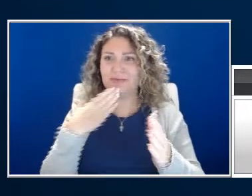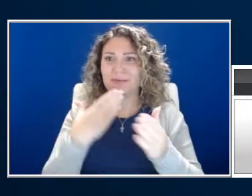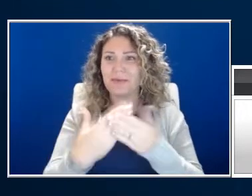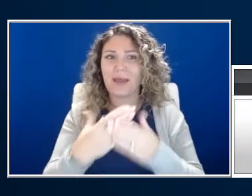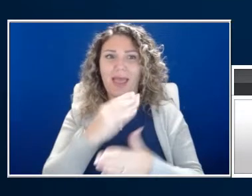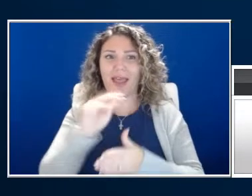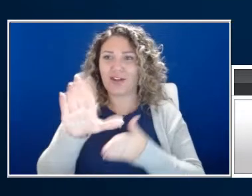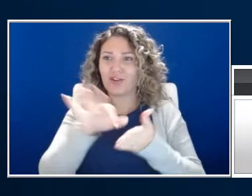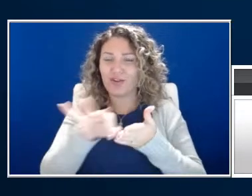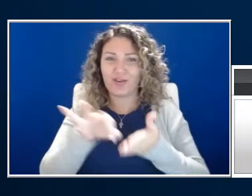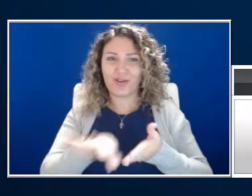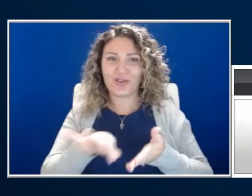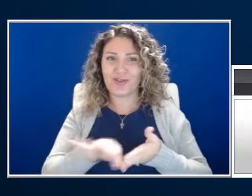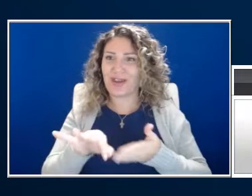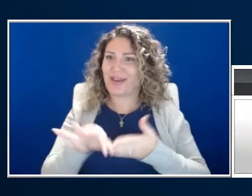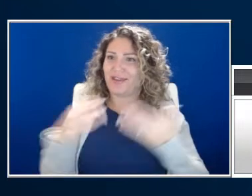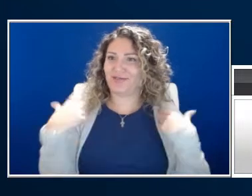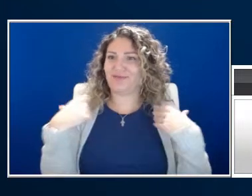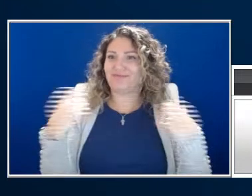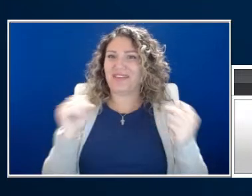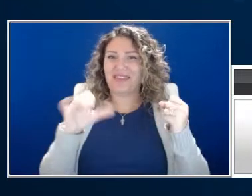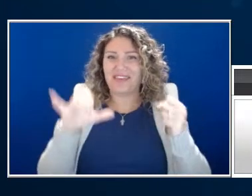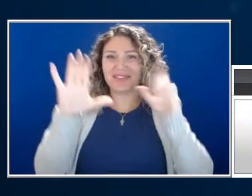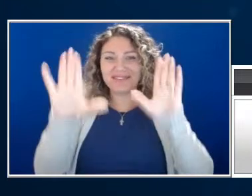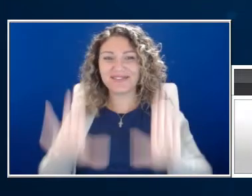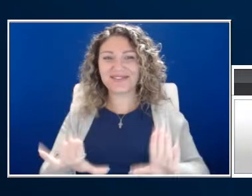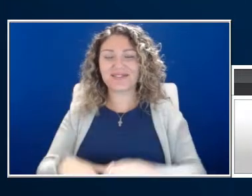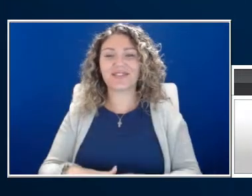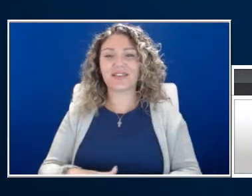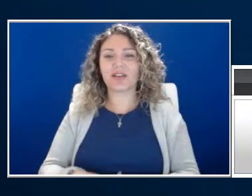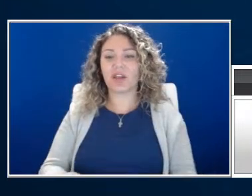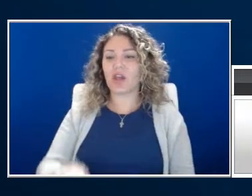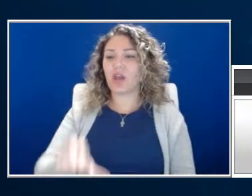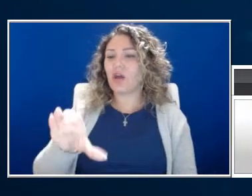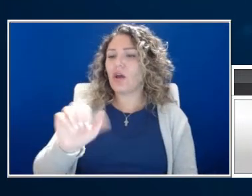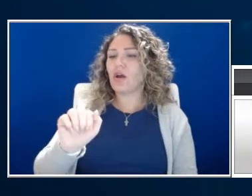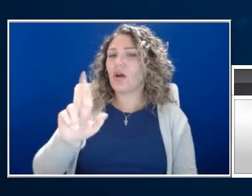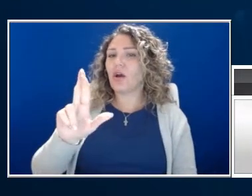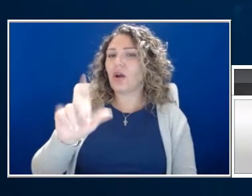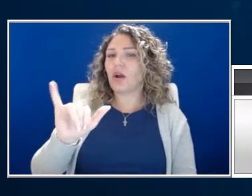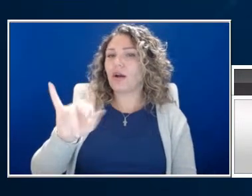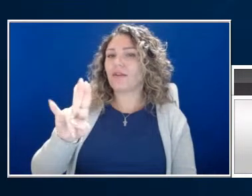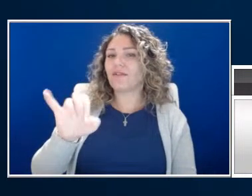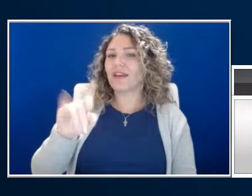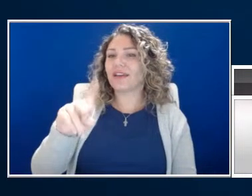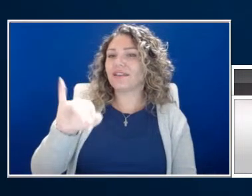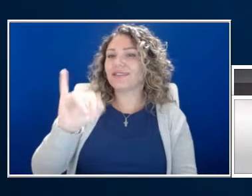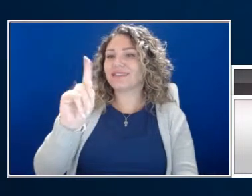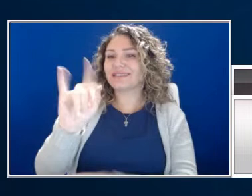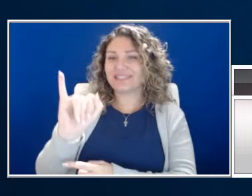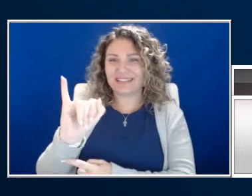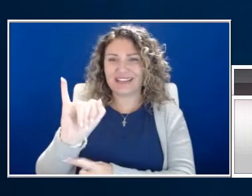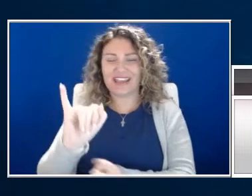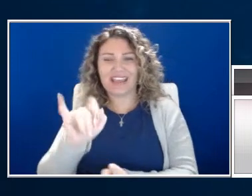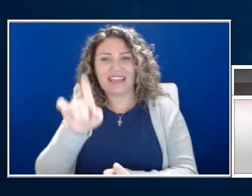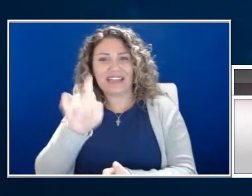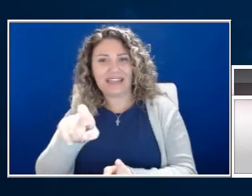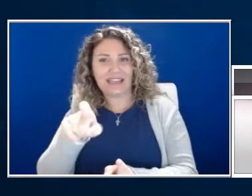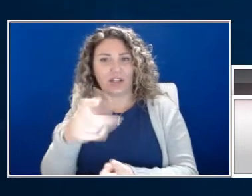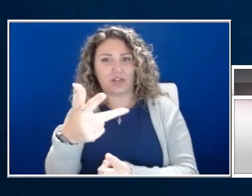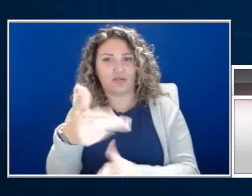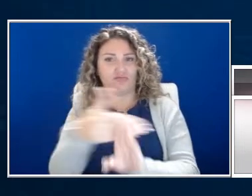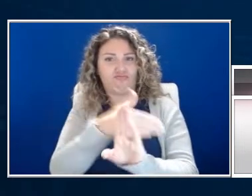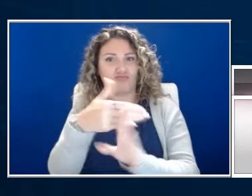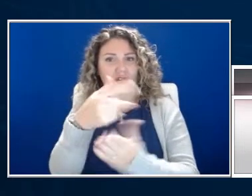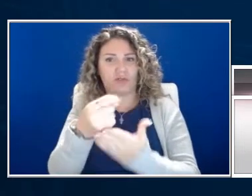has recovered, so that's really great, So Carvecti requires at least 3 prior treatments that have failed. So Jody,